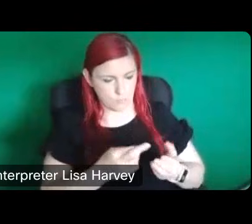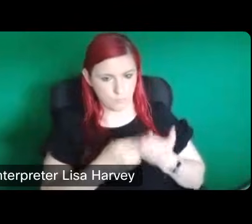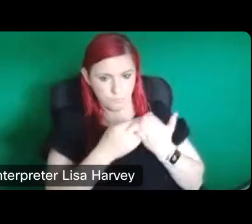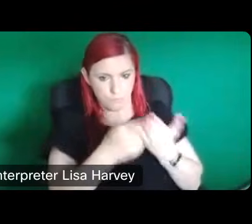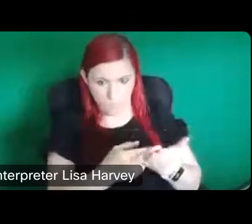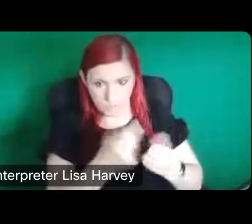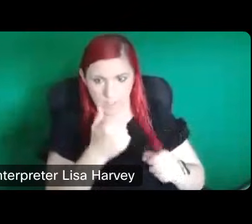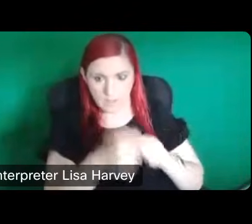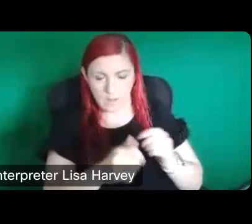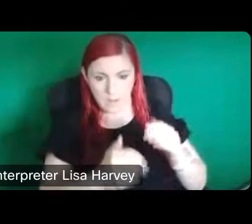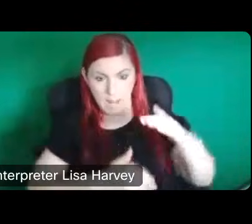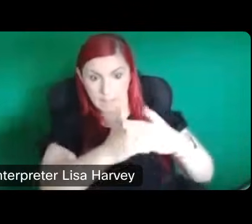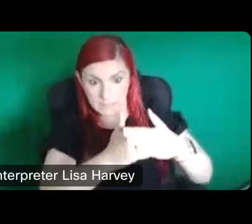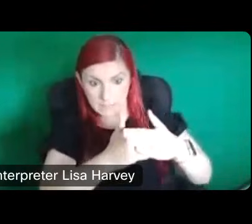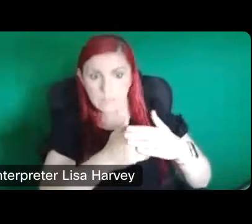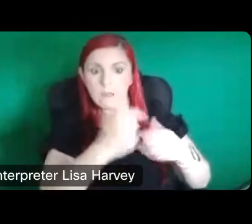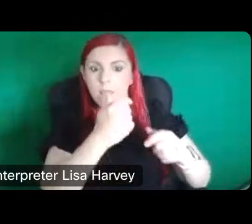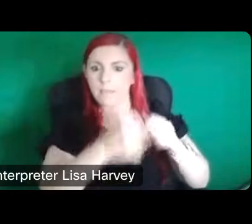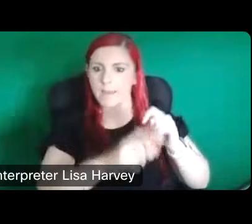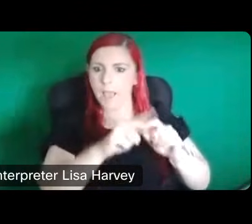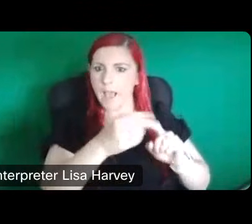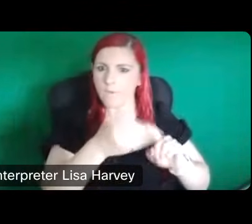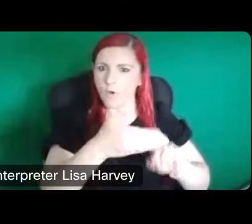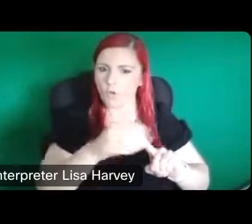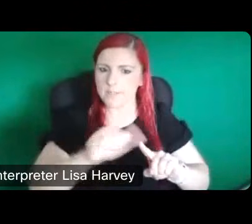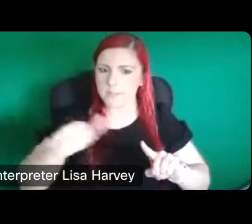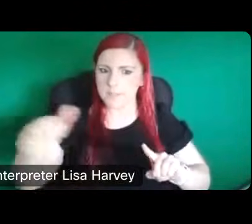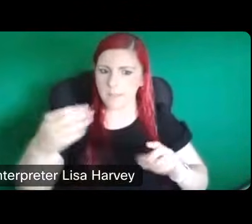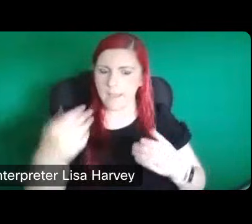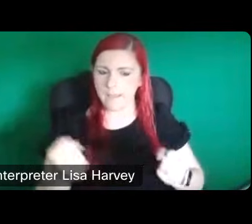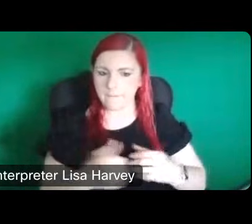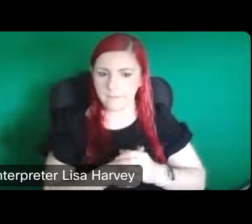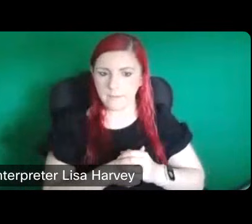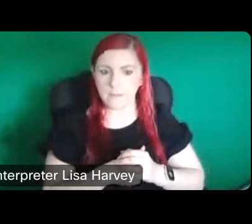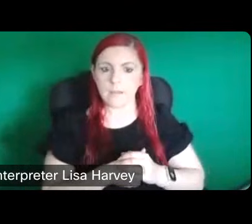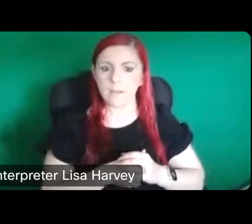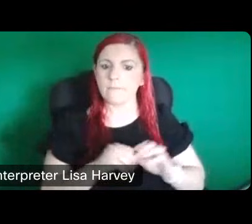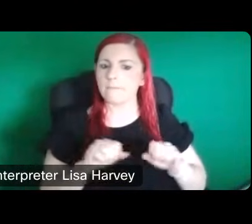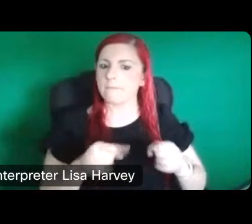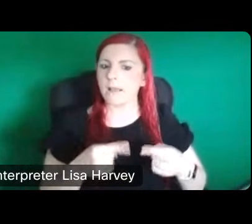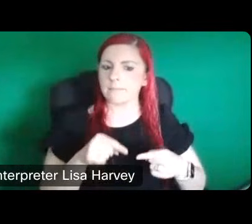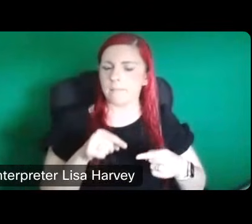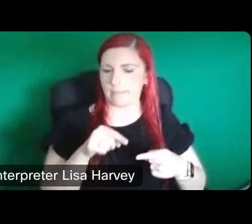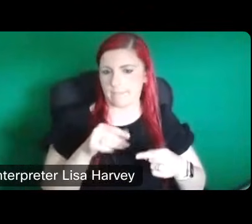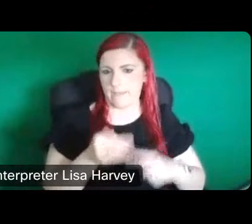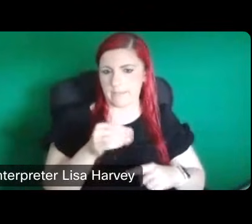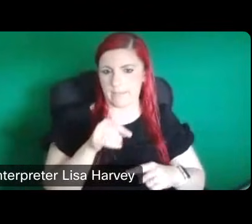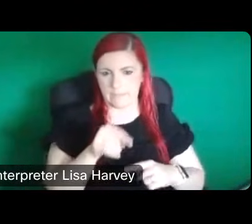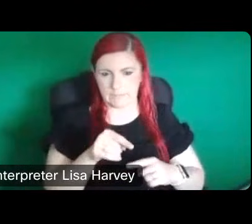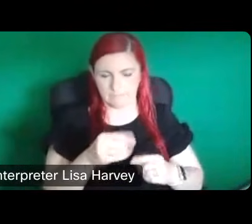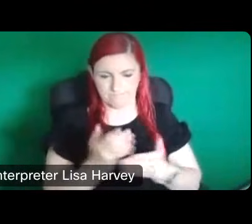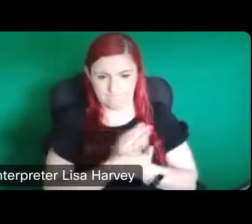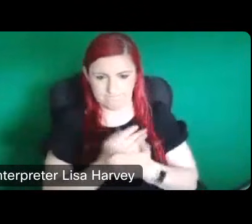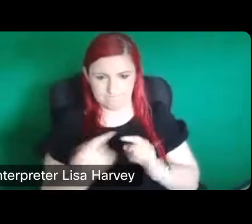can go and there is still no resolution. Find the least arduous means. Advancing to litigation is awfully wearing